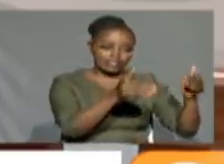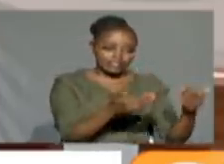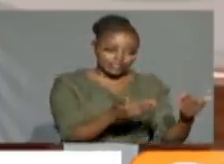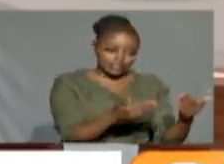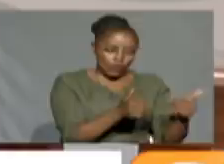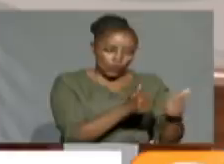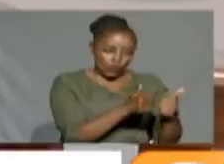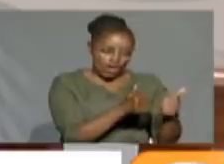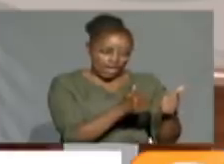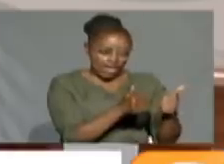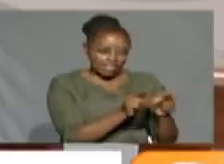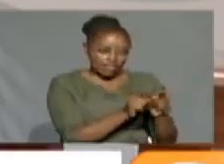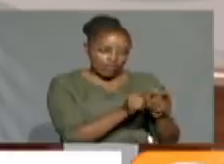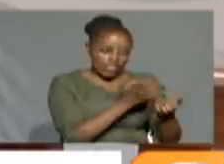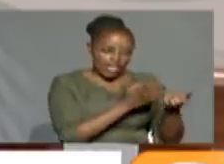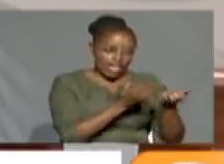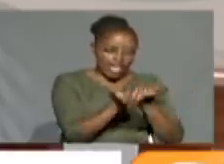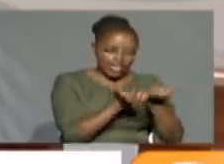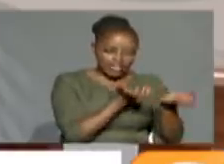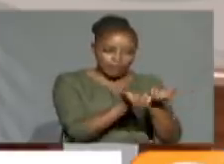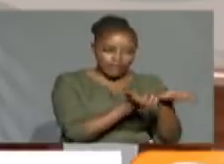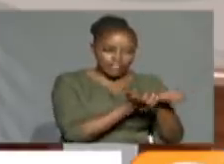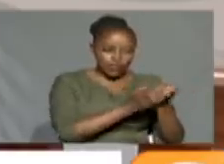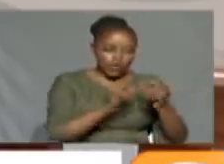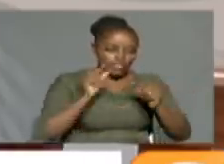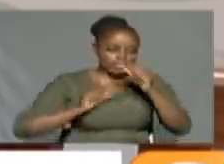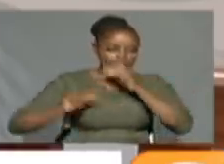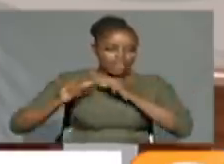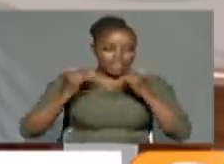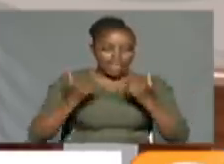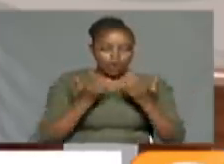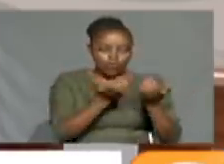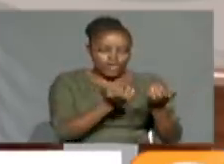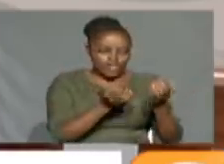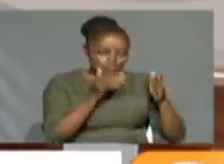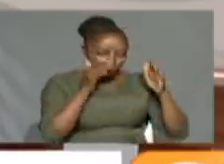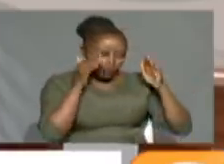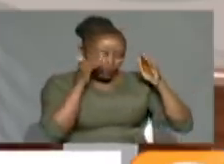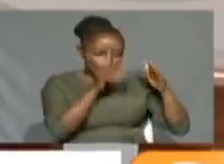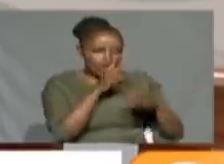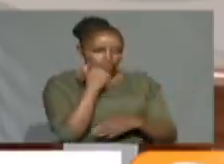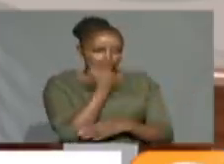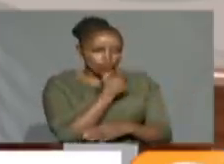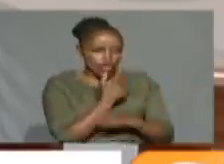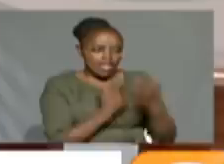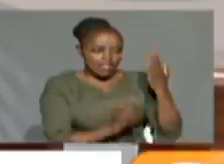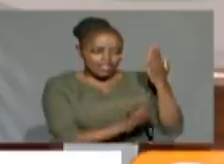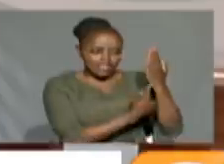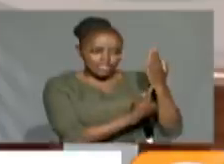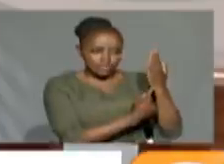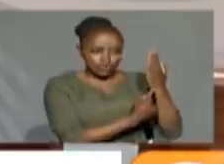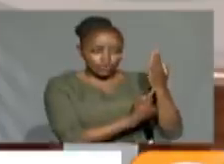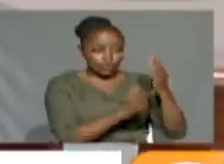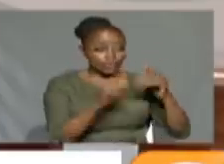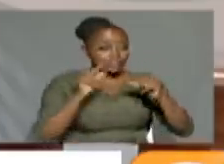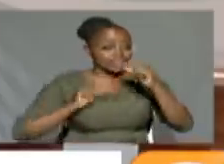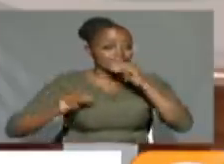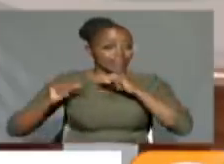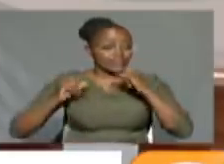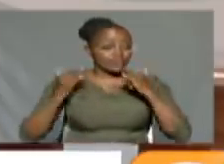pretty well as the entrepreneurial generation. We now need to look at the digital